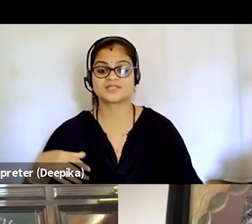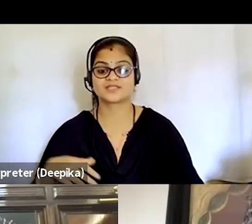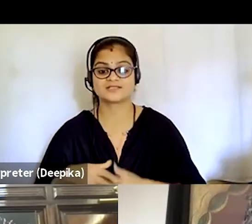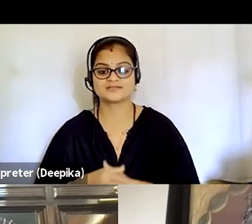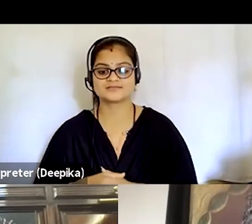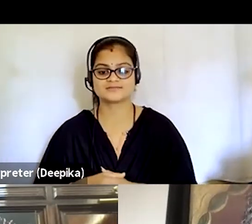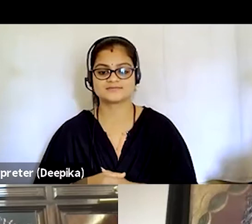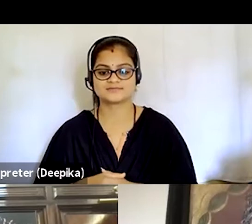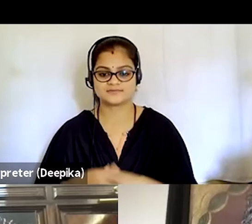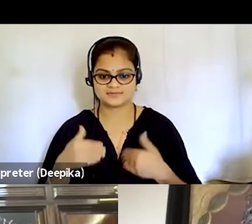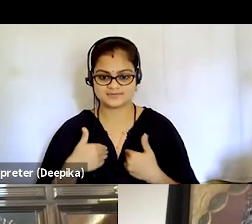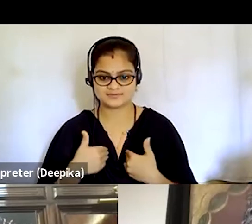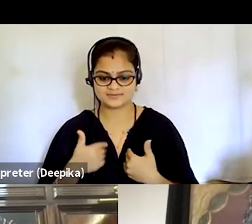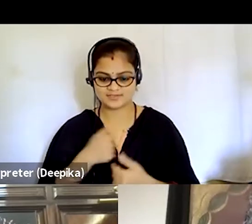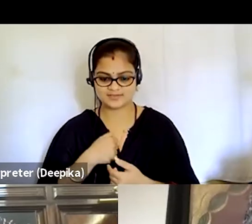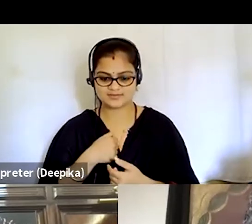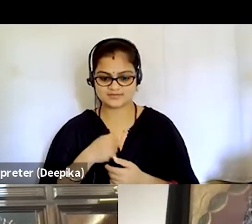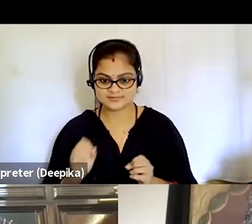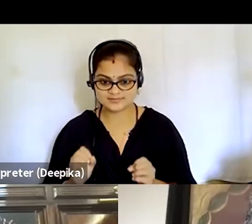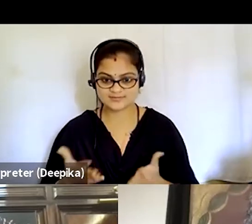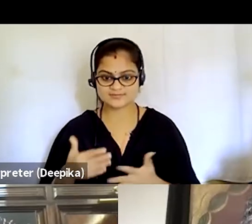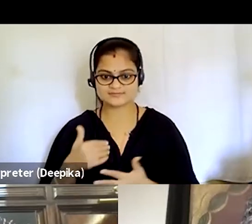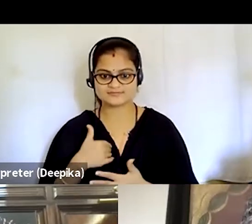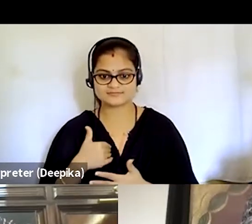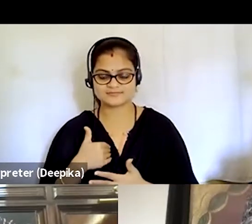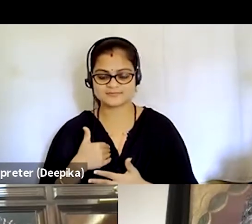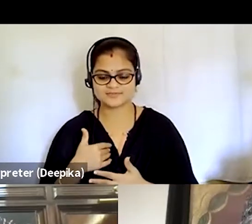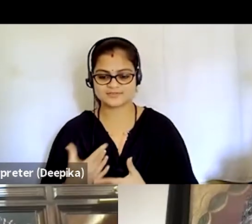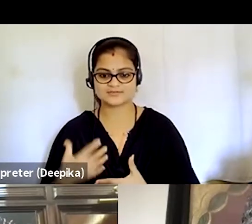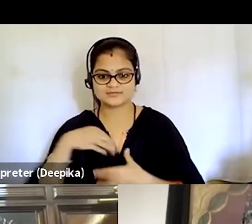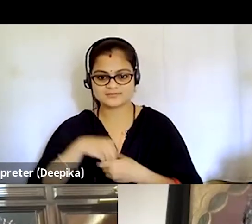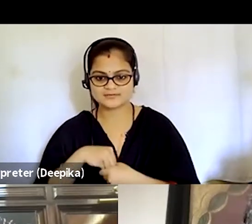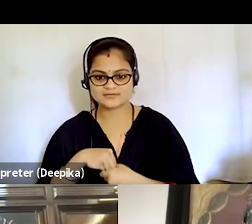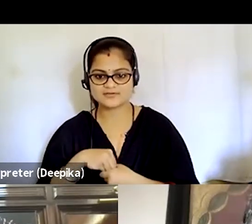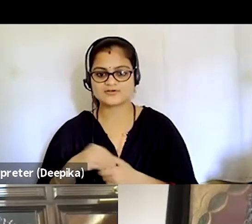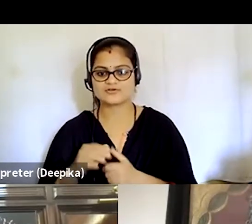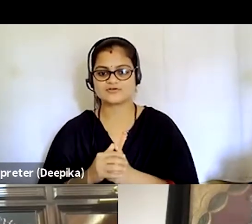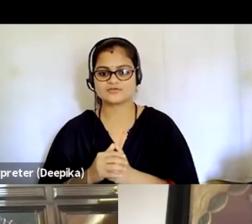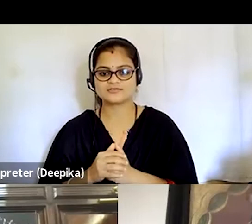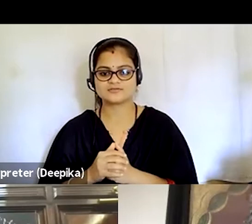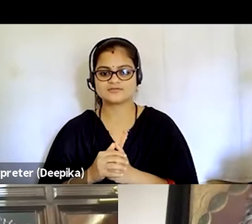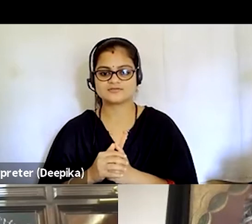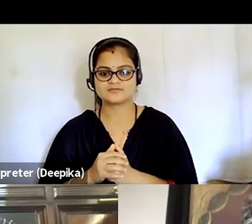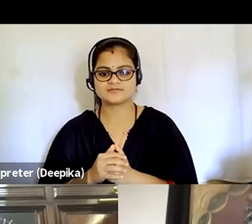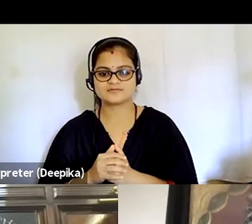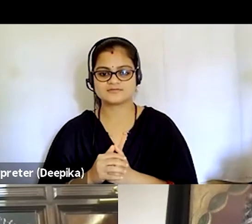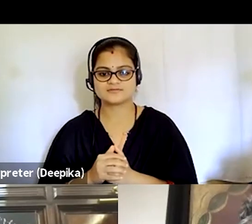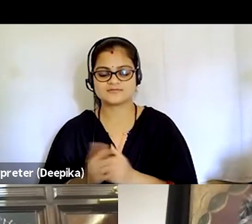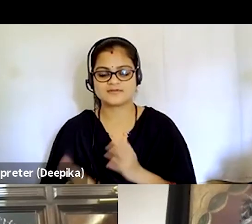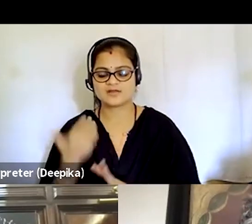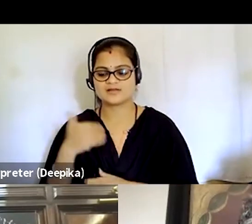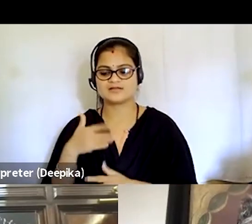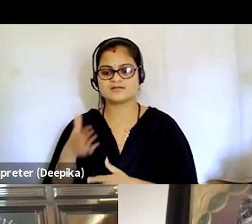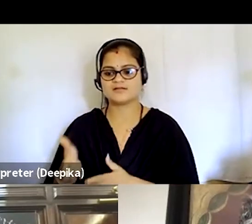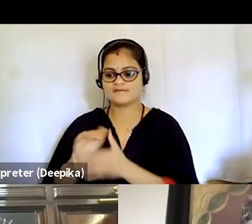as a venue owner and whatever curator, they also looked at you more as a friend than